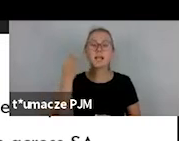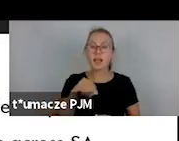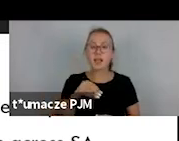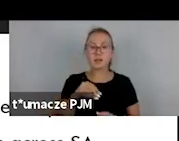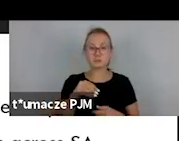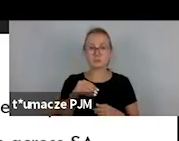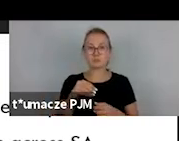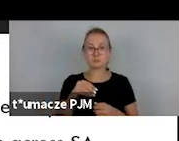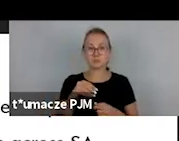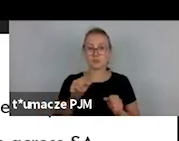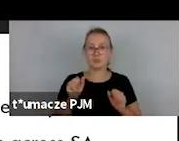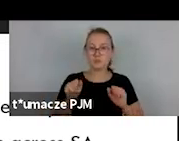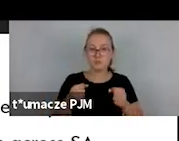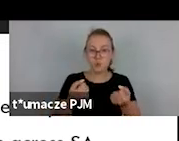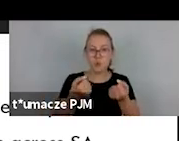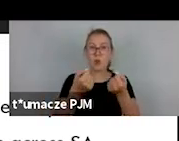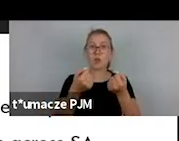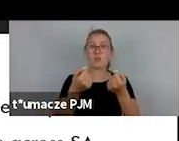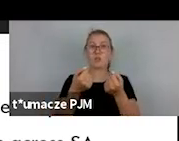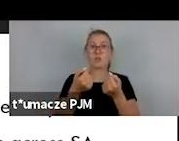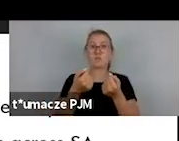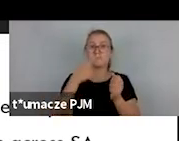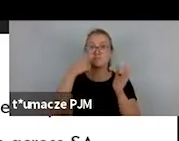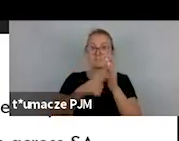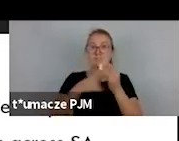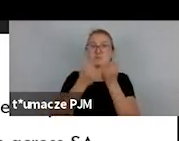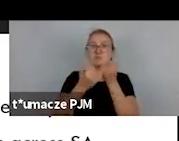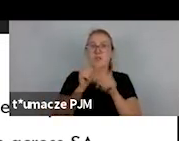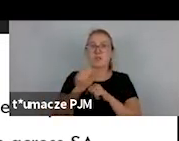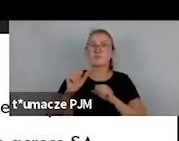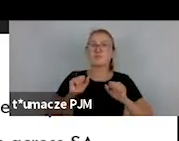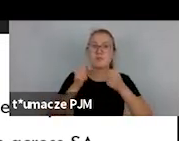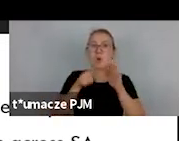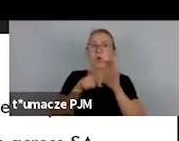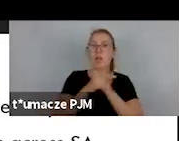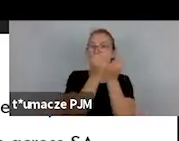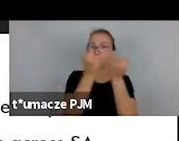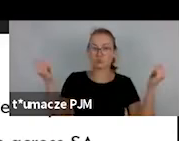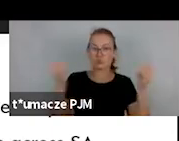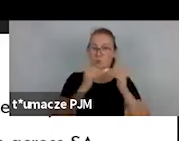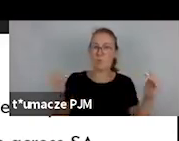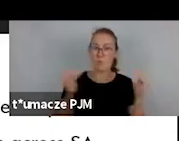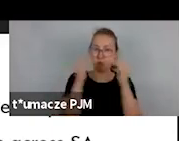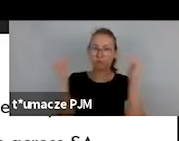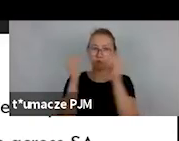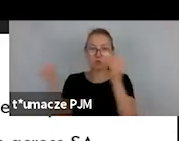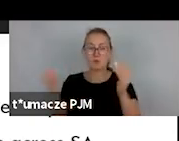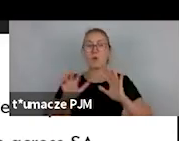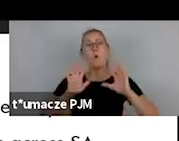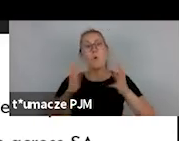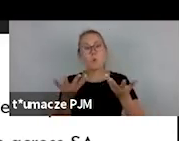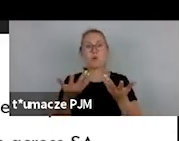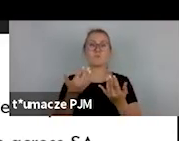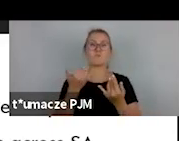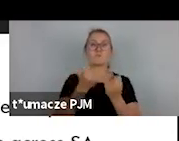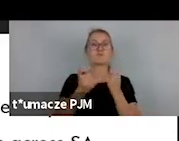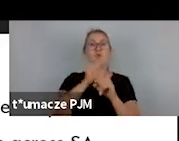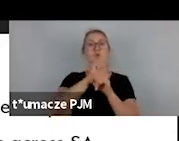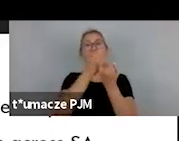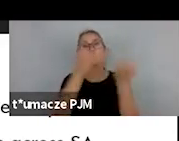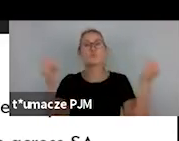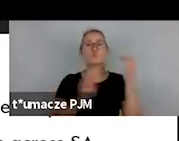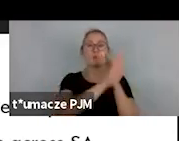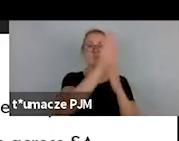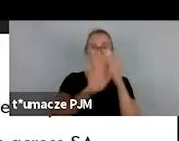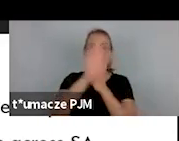key stakeholders in a local community. And there's a group in Oakland, California called the Prevention Institute, where I had the very good